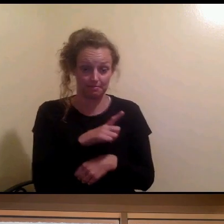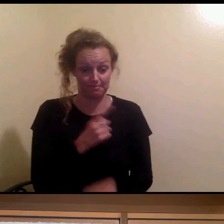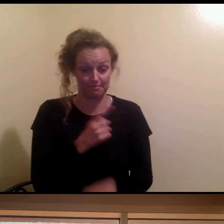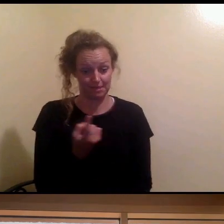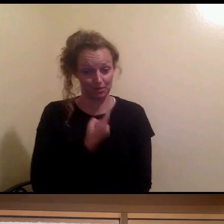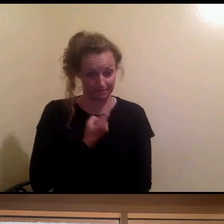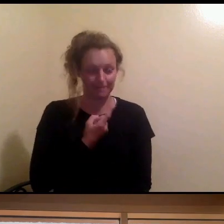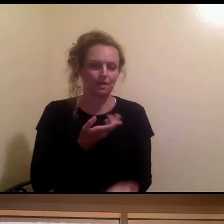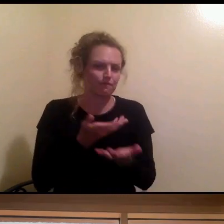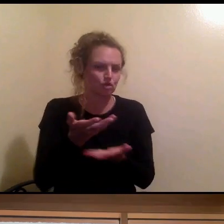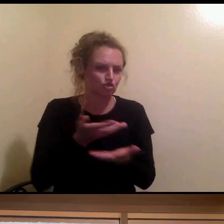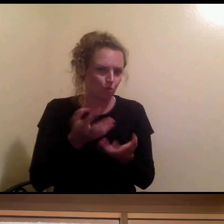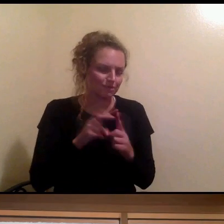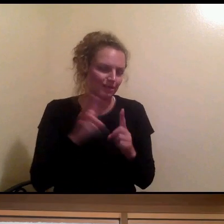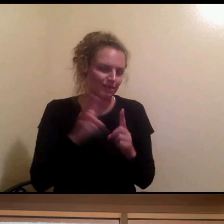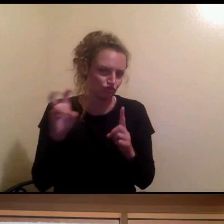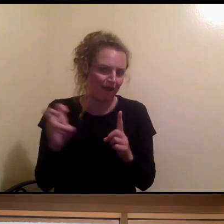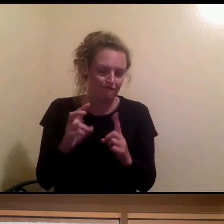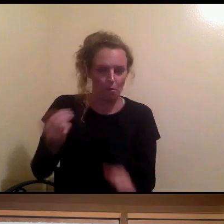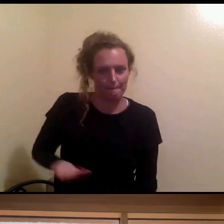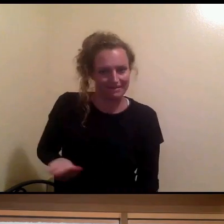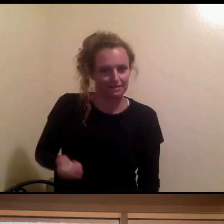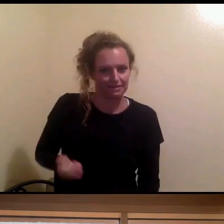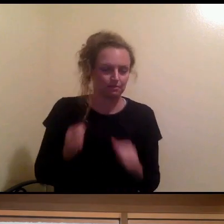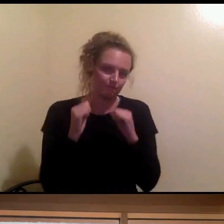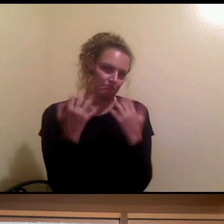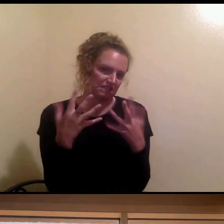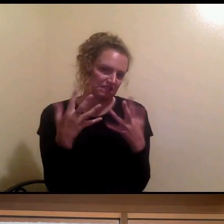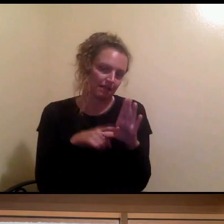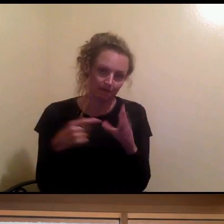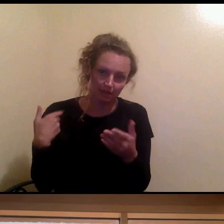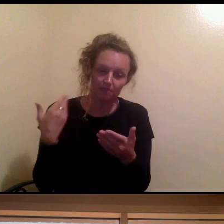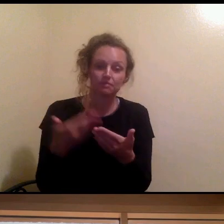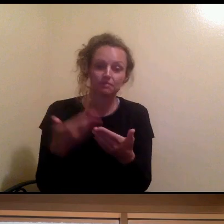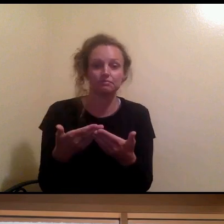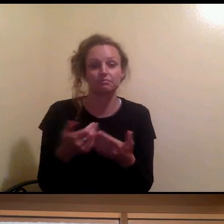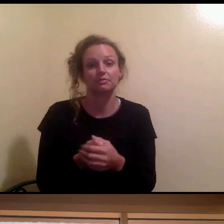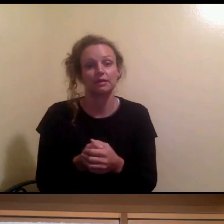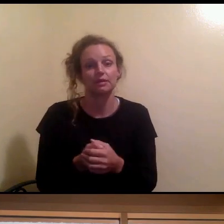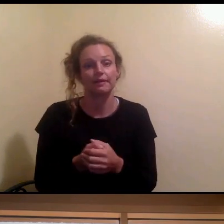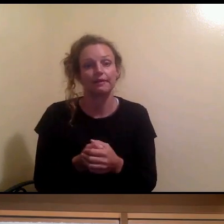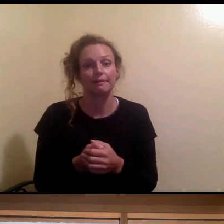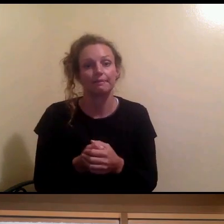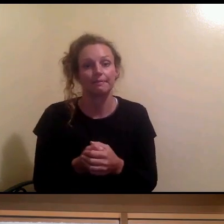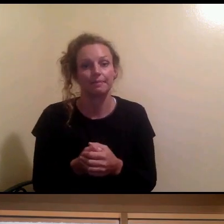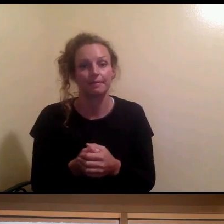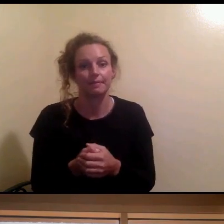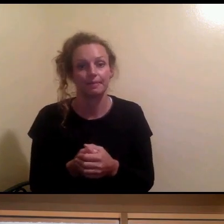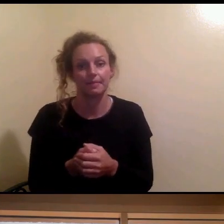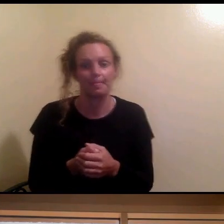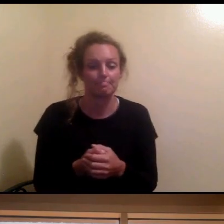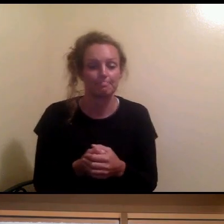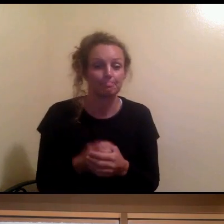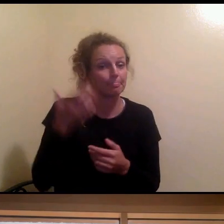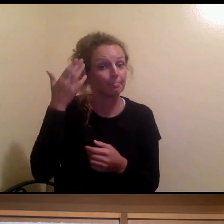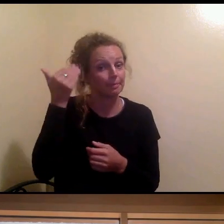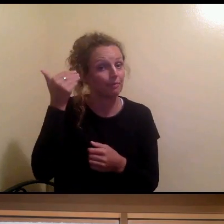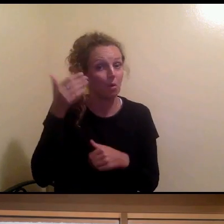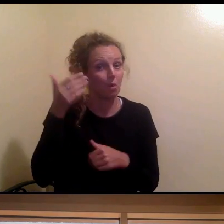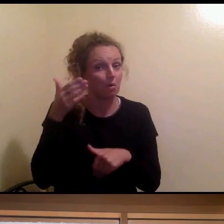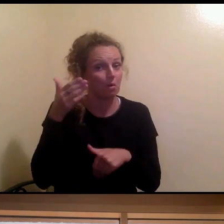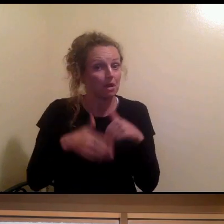10 years, I genuinely, and Fred will tell you this, before he and I connected, didn't understand the